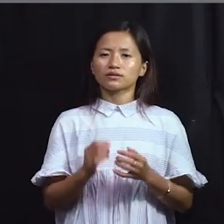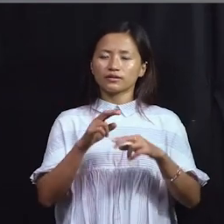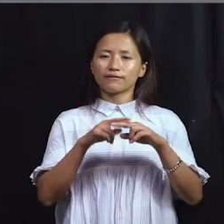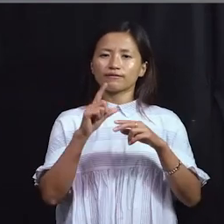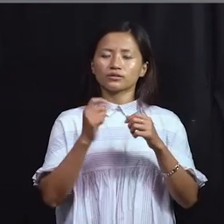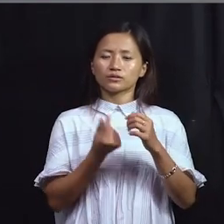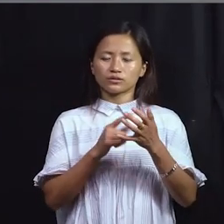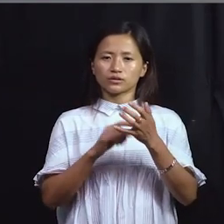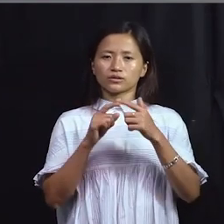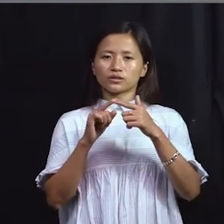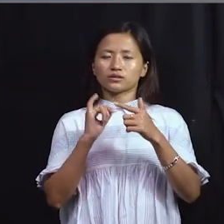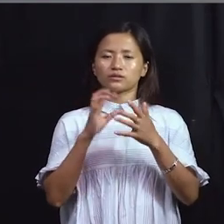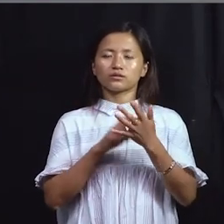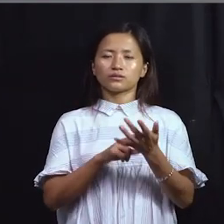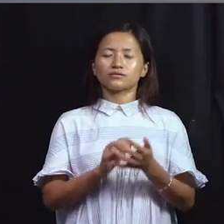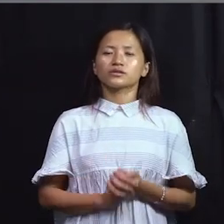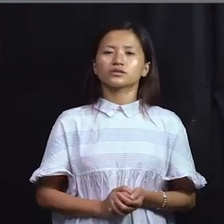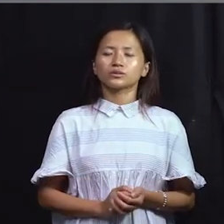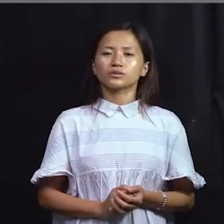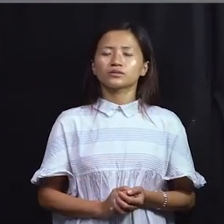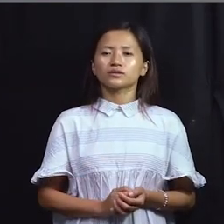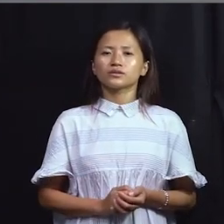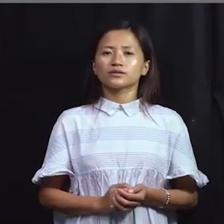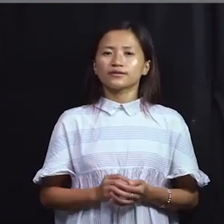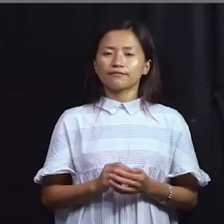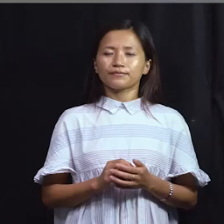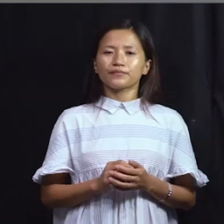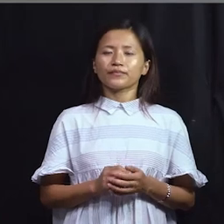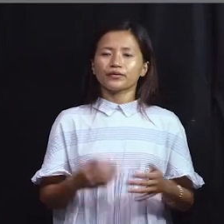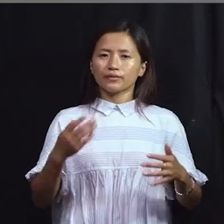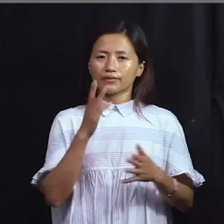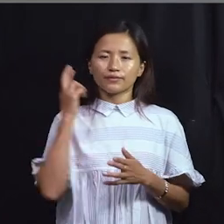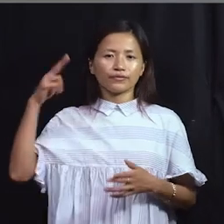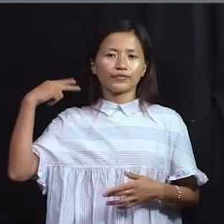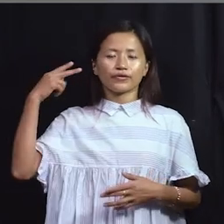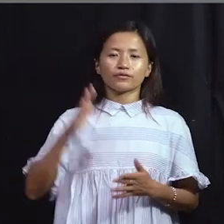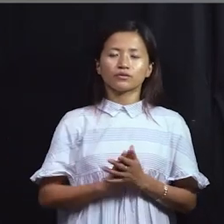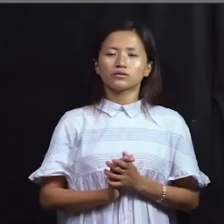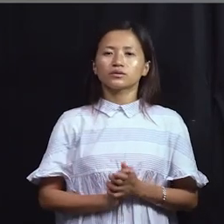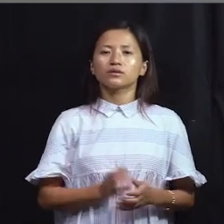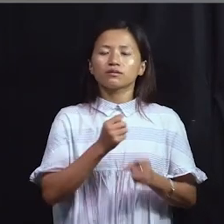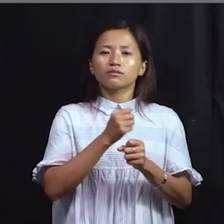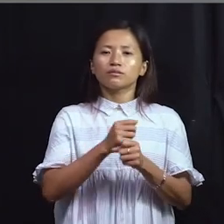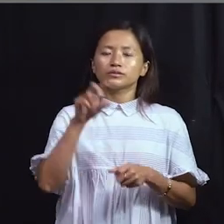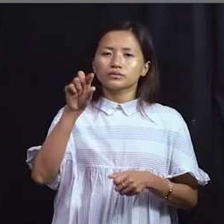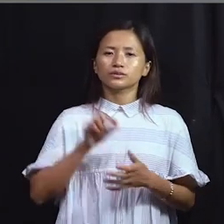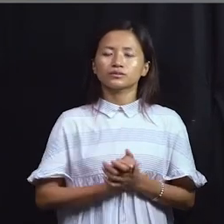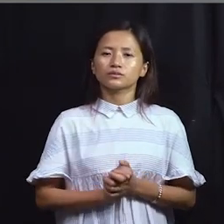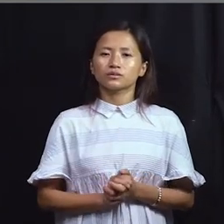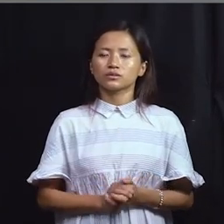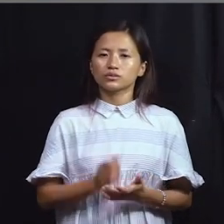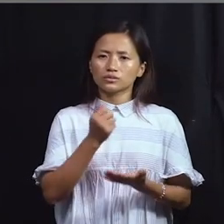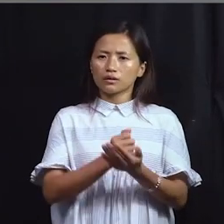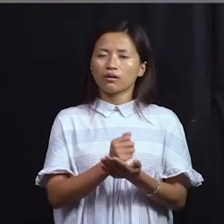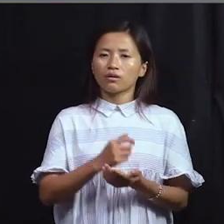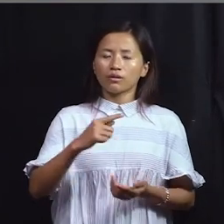economy or not. It comes under inflation. And therefore, what does the government do? The government should